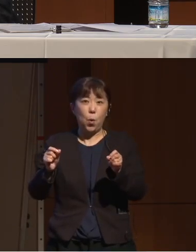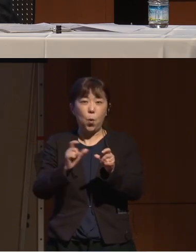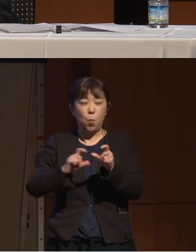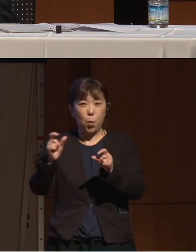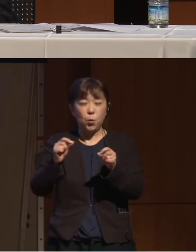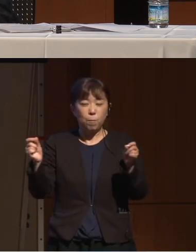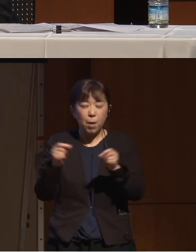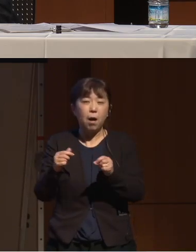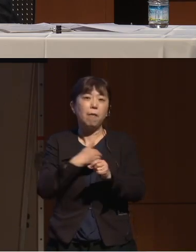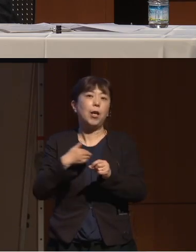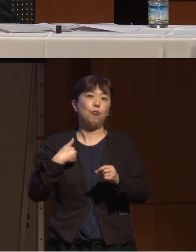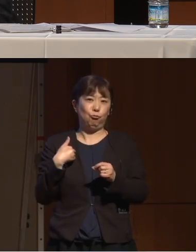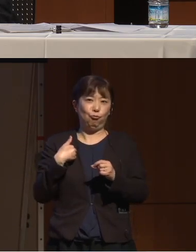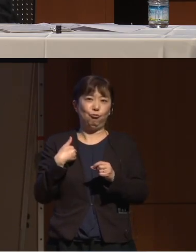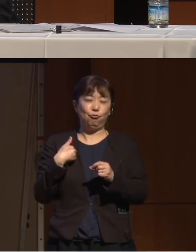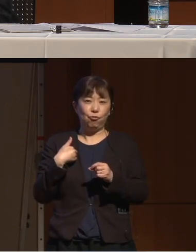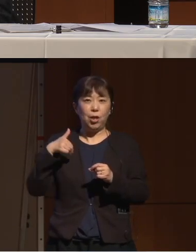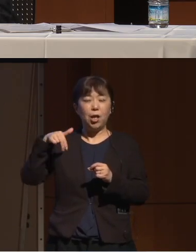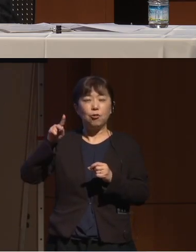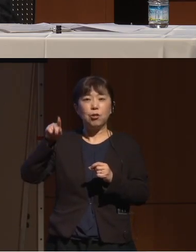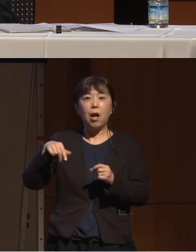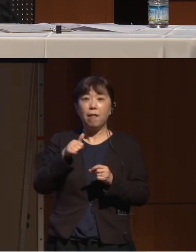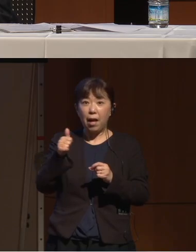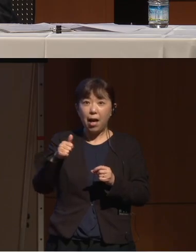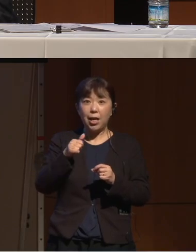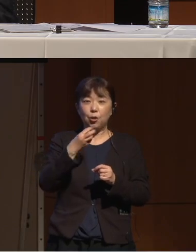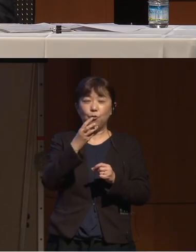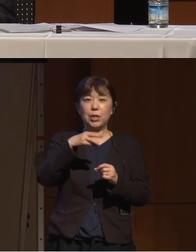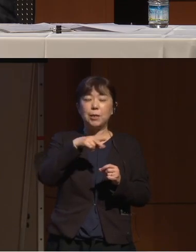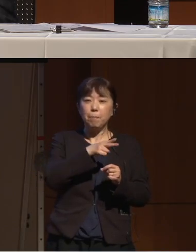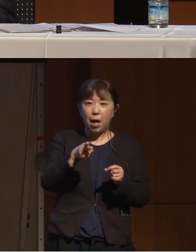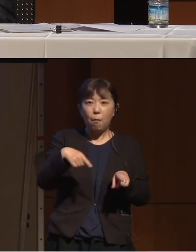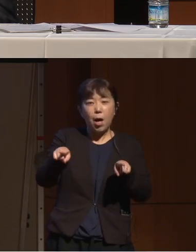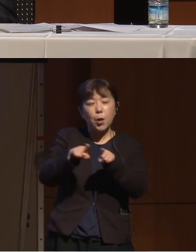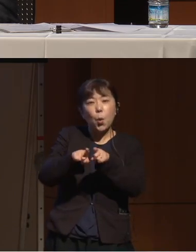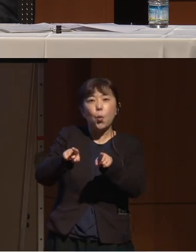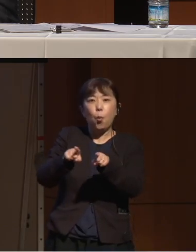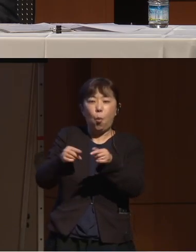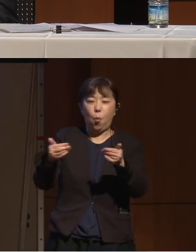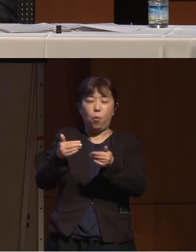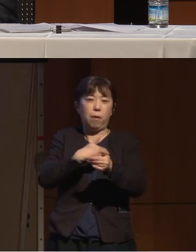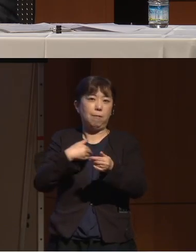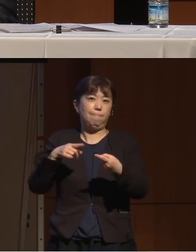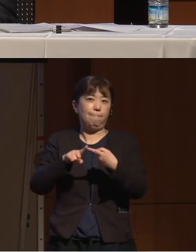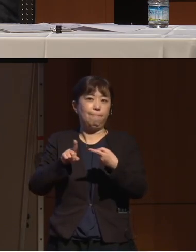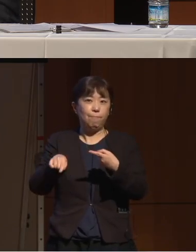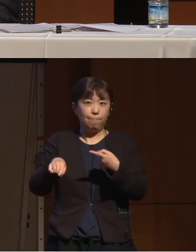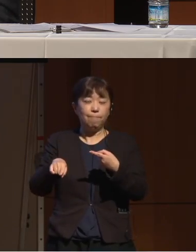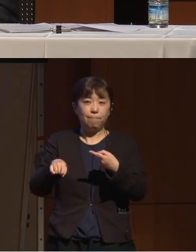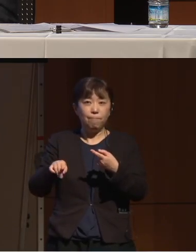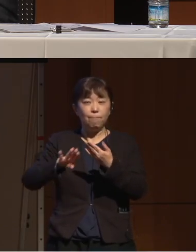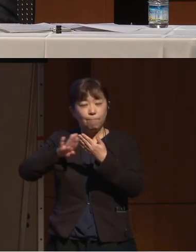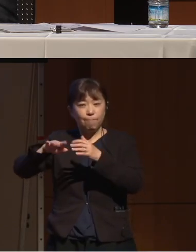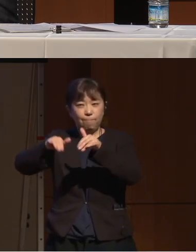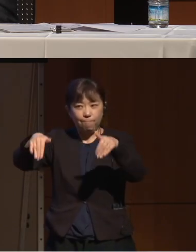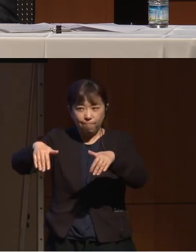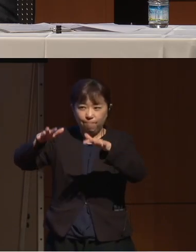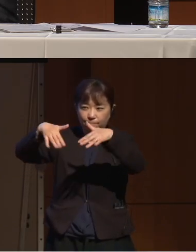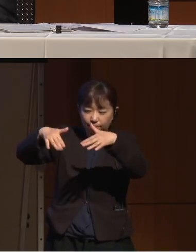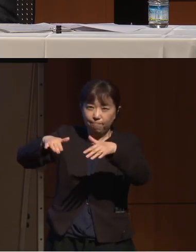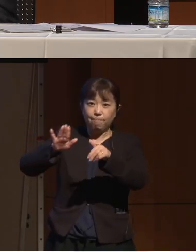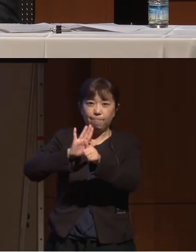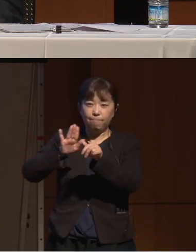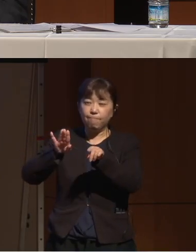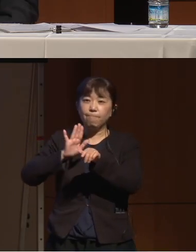for the collaborative way that you have reached out to other institutions charged with developing medical countermeasures. For